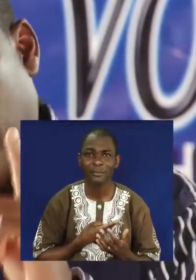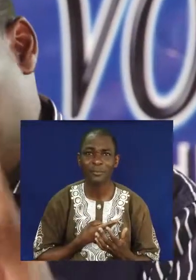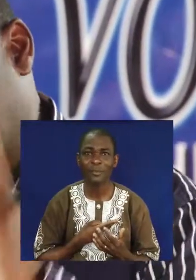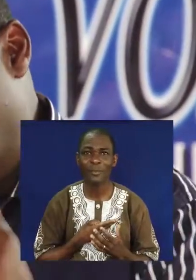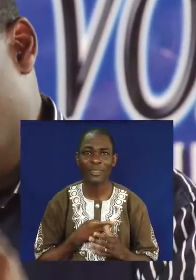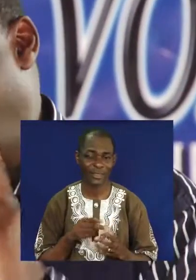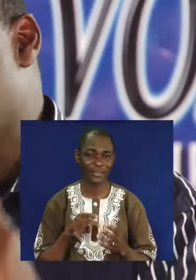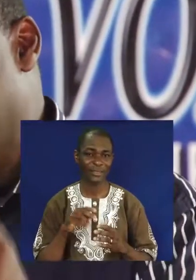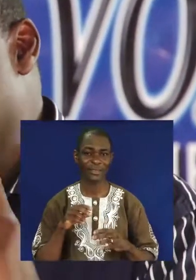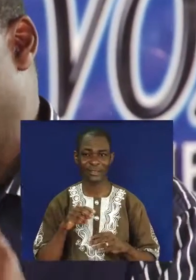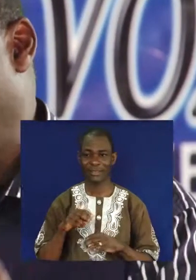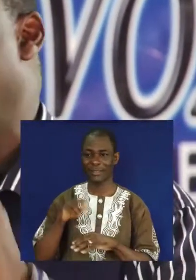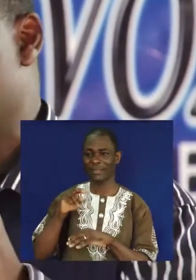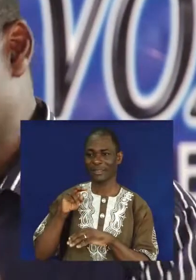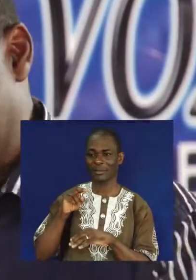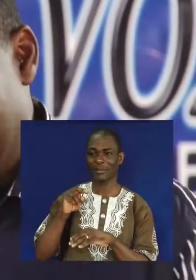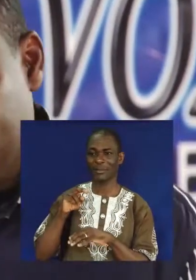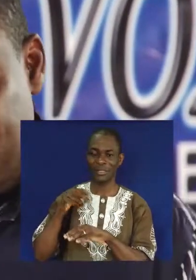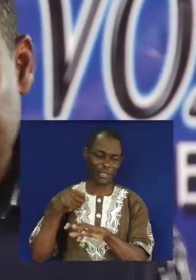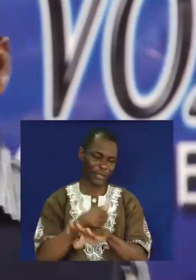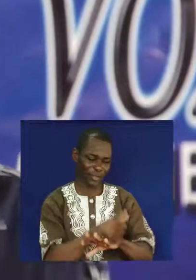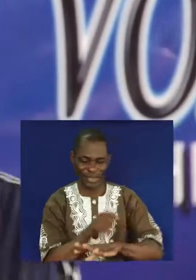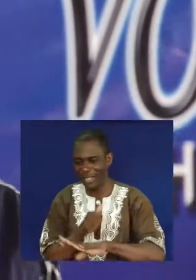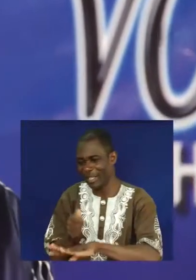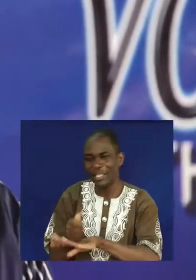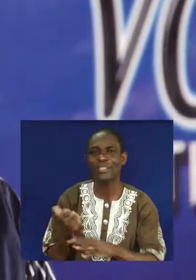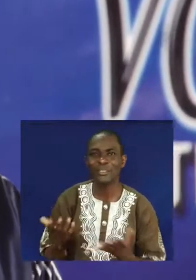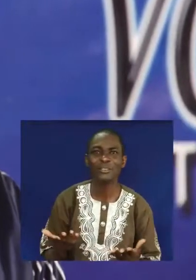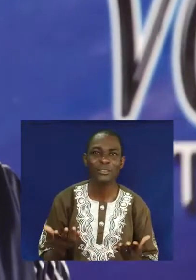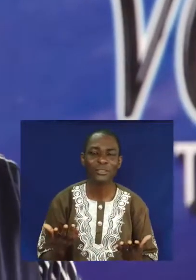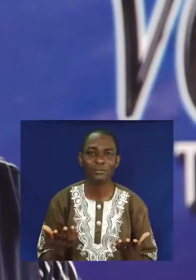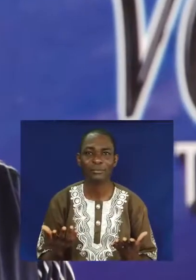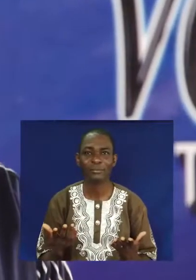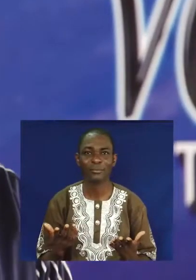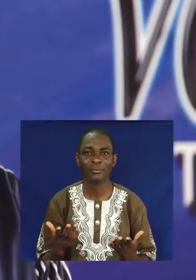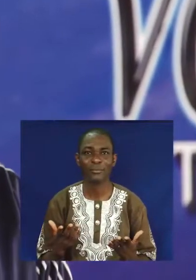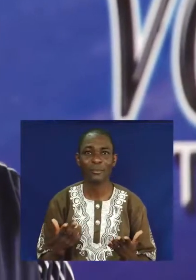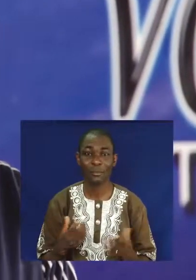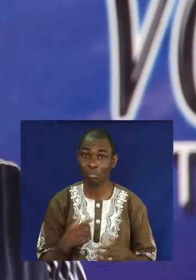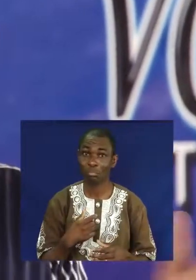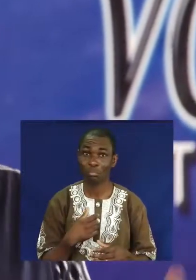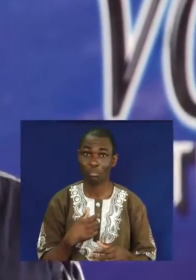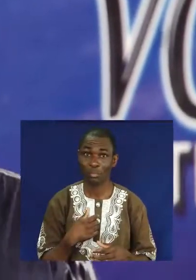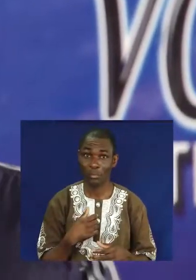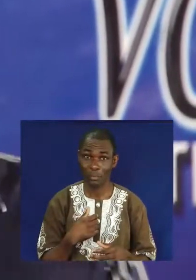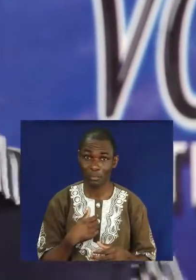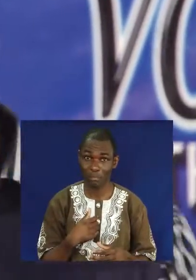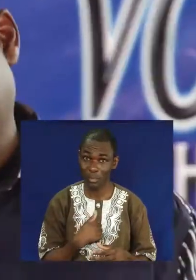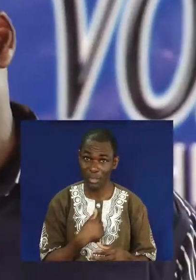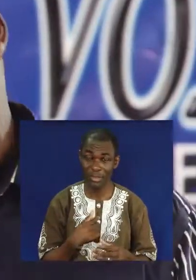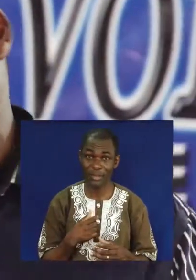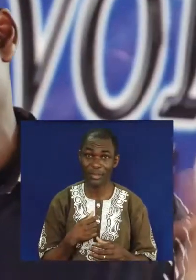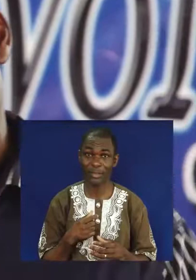But you cannot fool all of the people, all of the times. I saw my catch a politician, so no. Enti, awraho